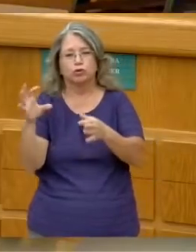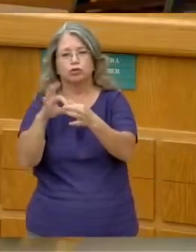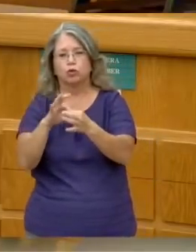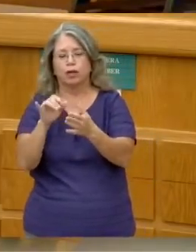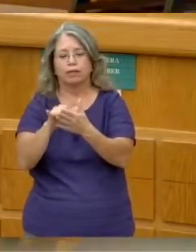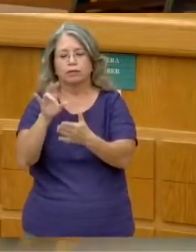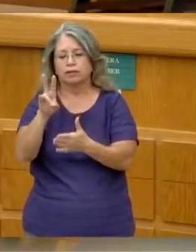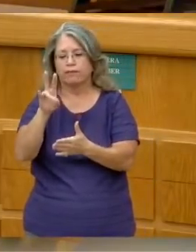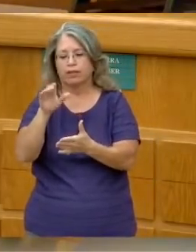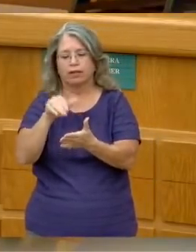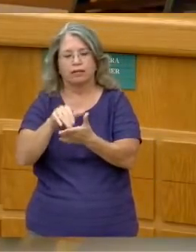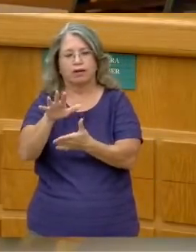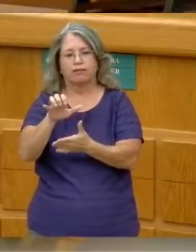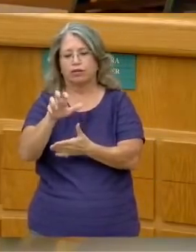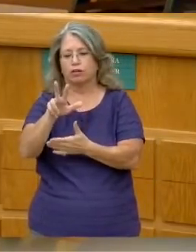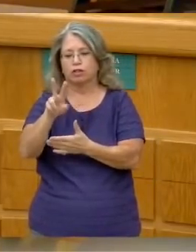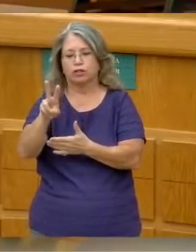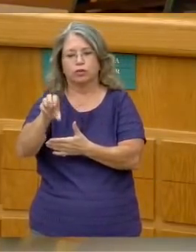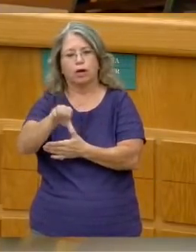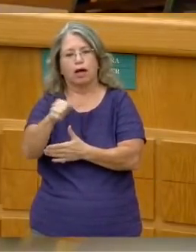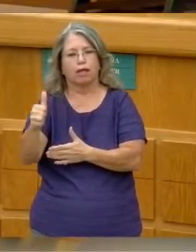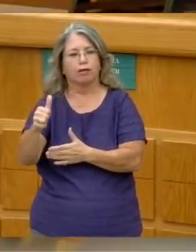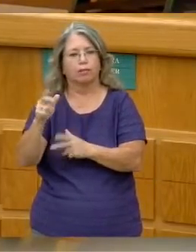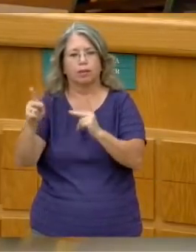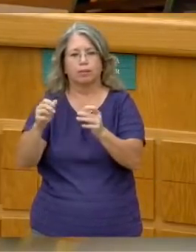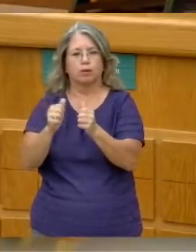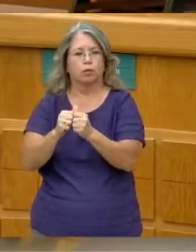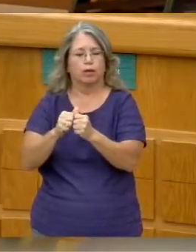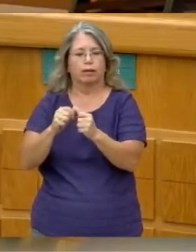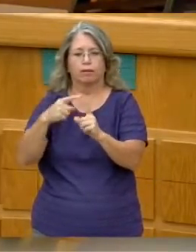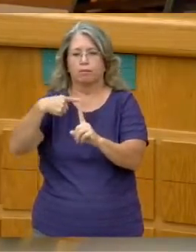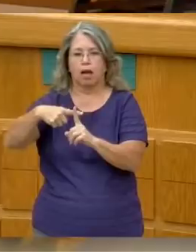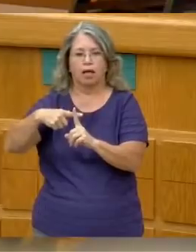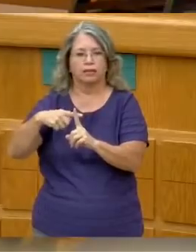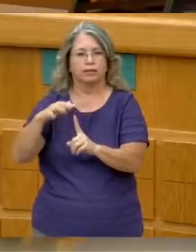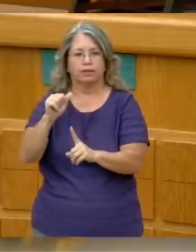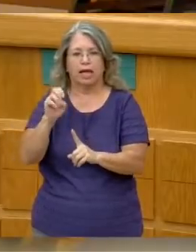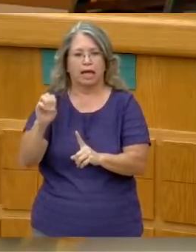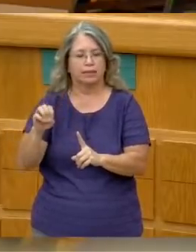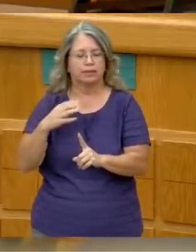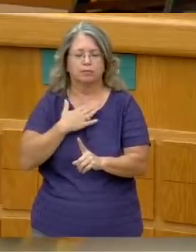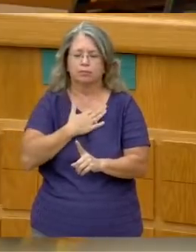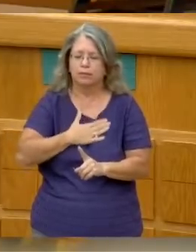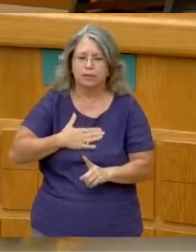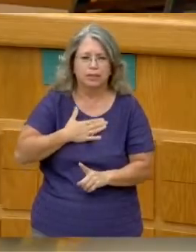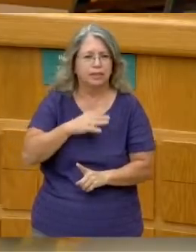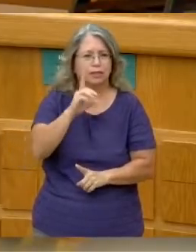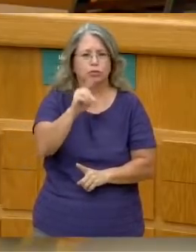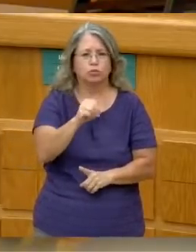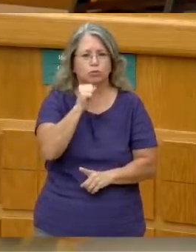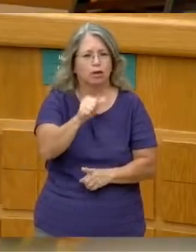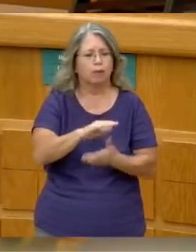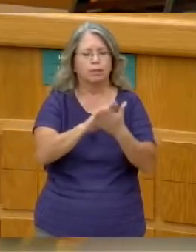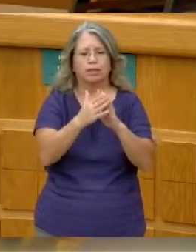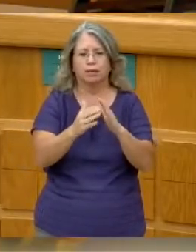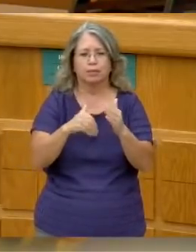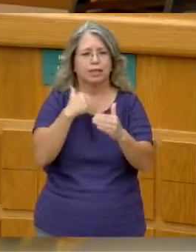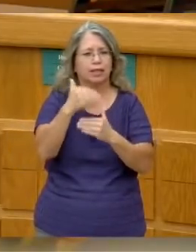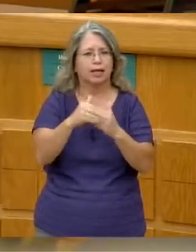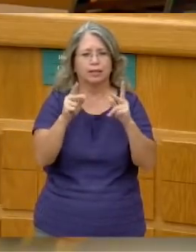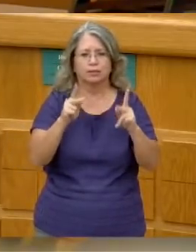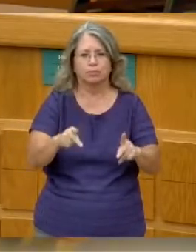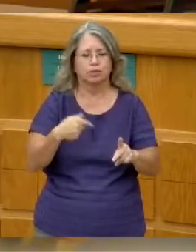7,532 other positives here in Nueces County. Please don't be the next person on the list to be called with